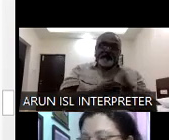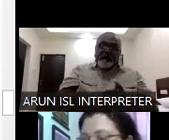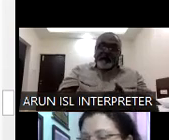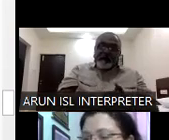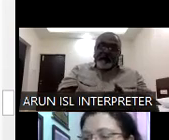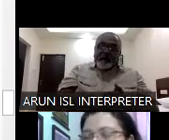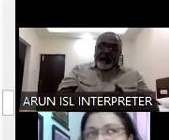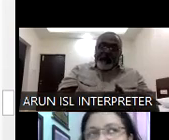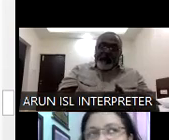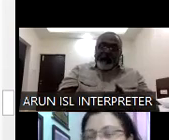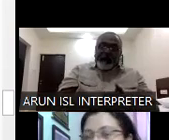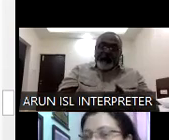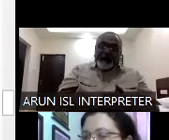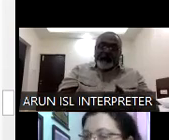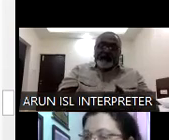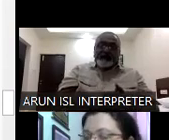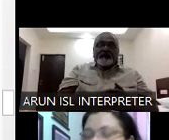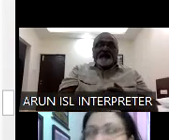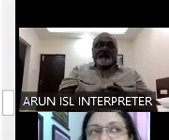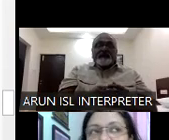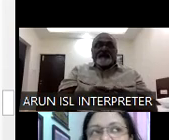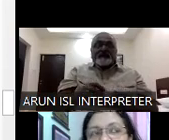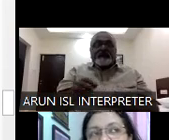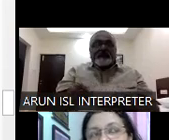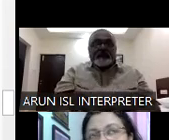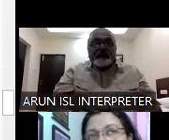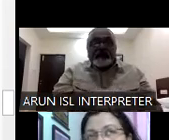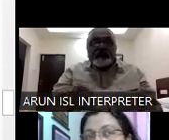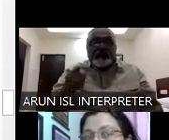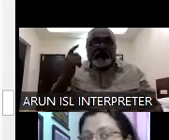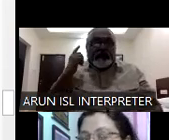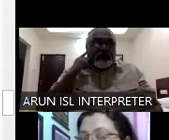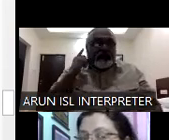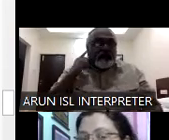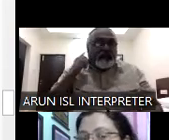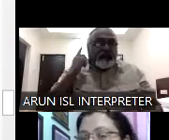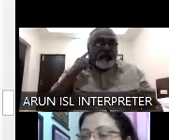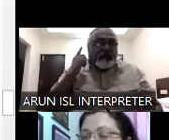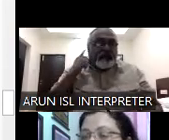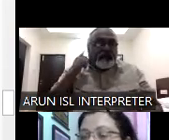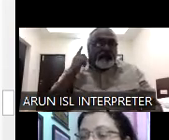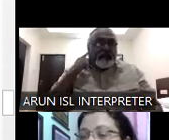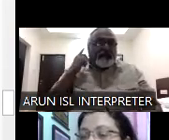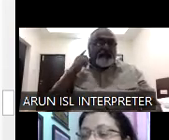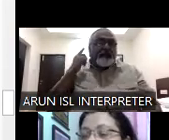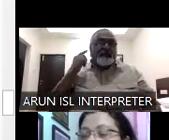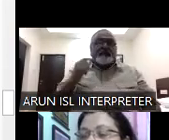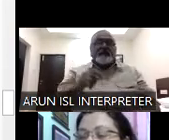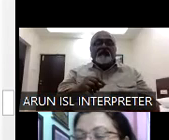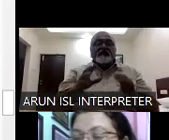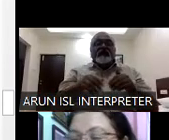kind of health sector, education sector, the livelihood sector, and then how convergence can take place in terms of